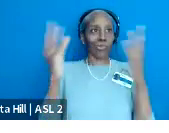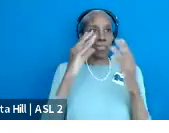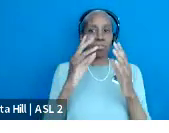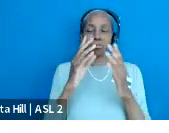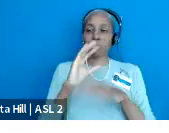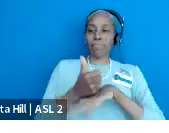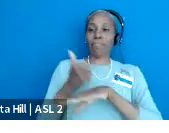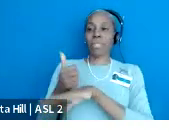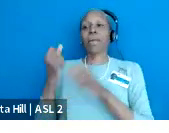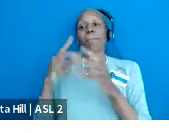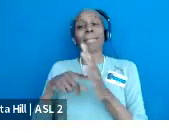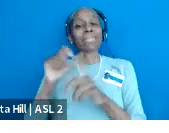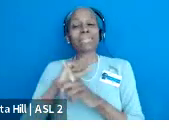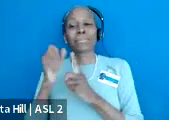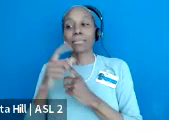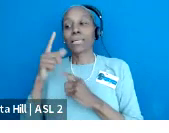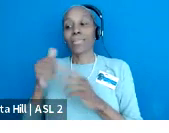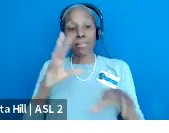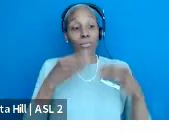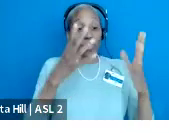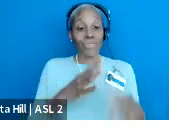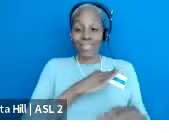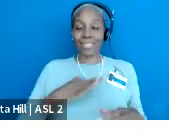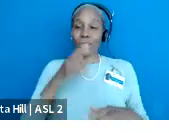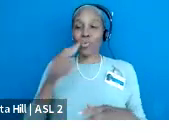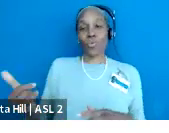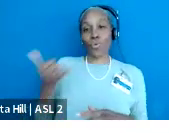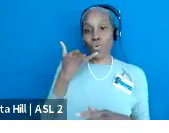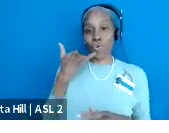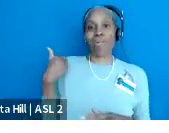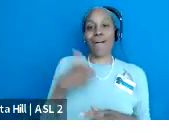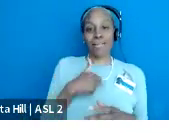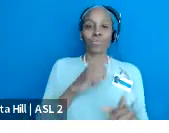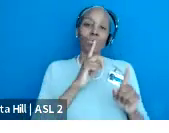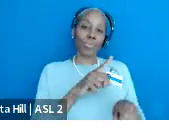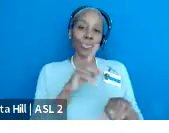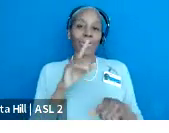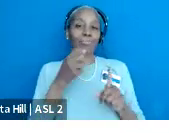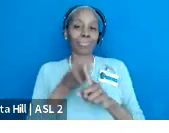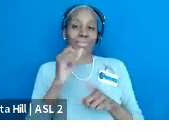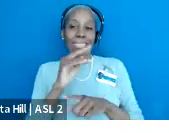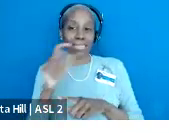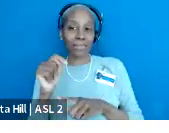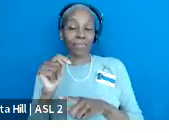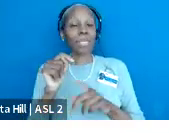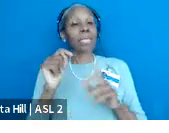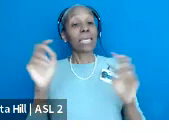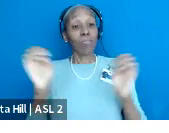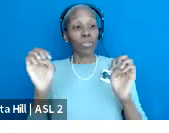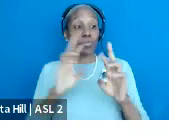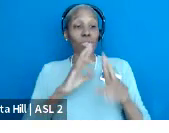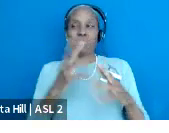stress that in a lot of these settings, it is the provider staff calling to report an incident. So emergency response measures have already